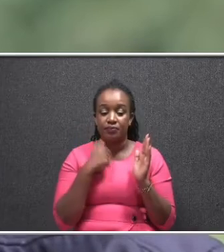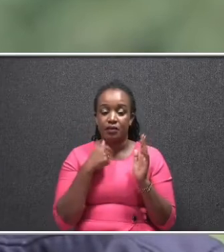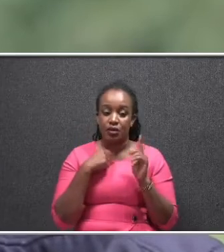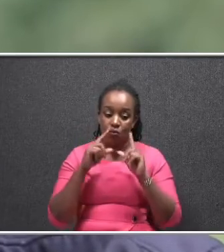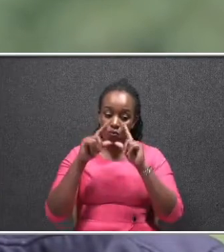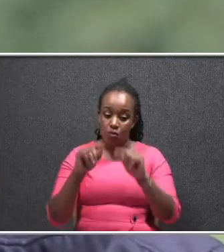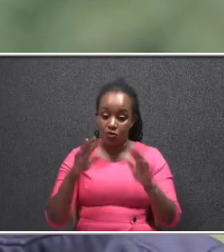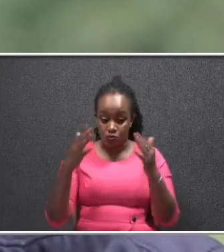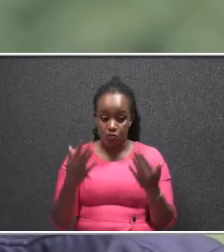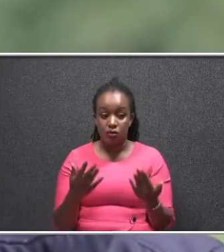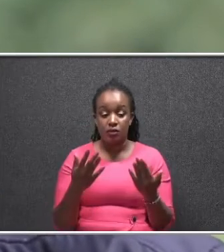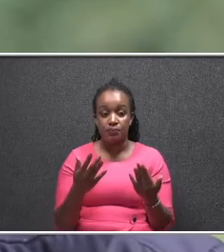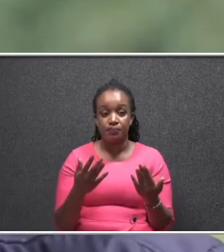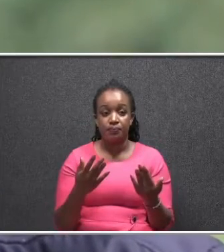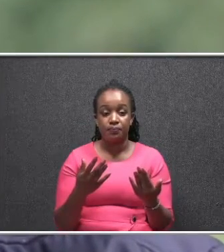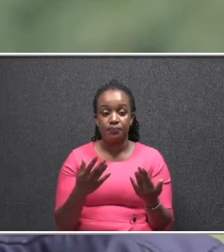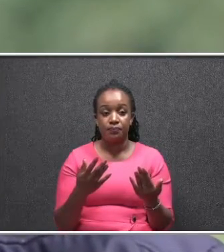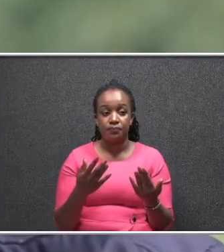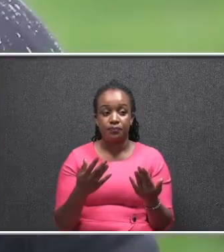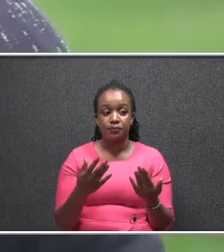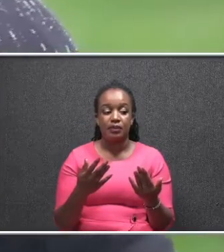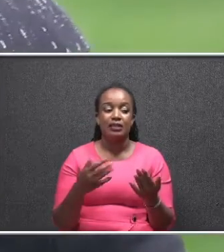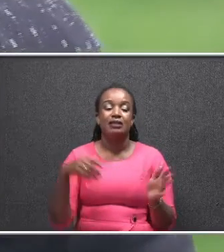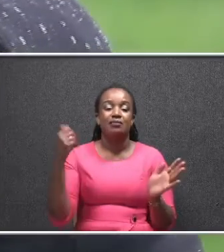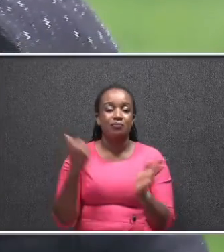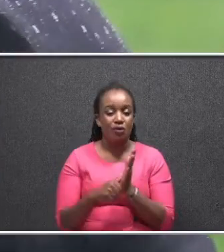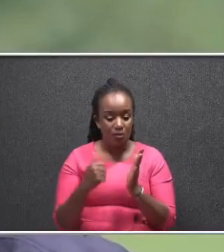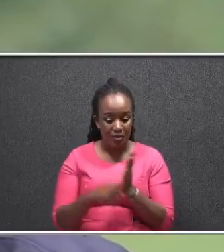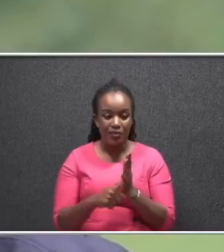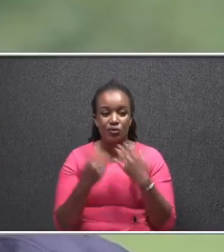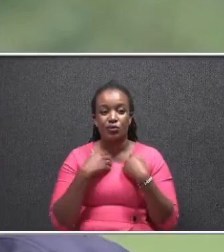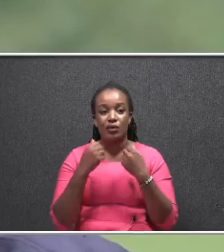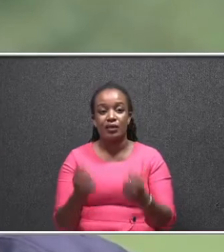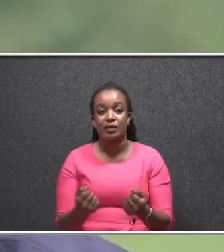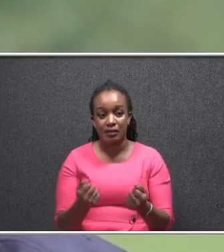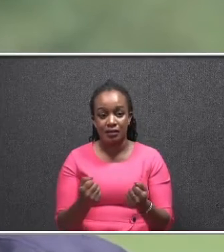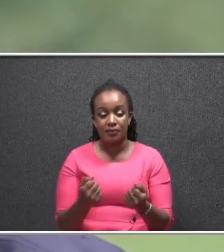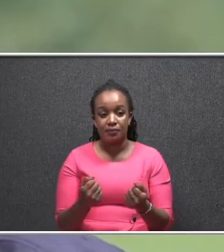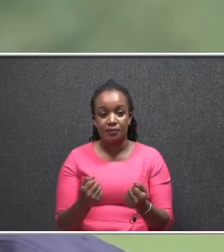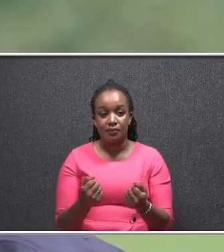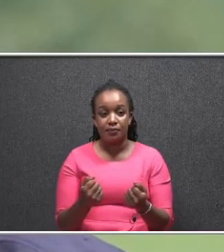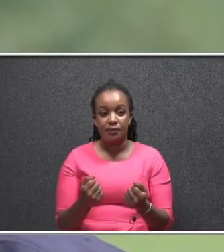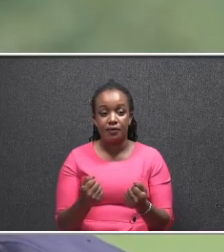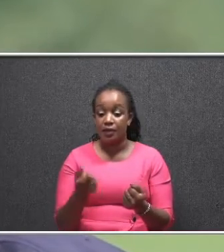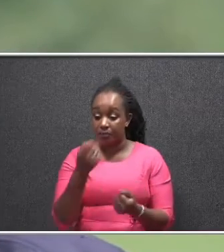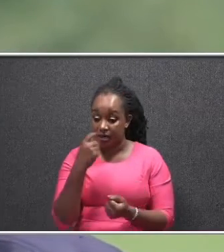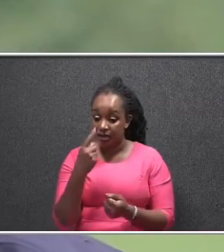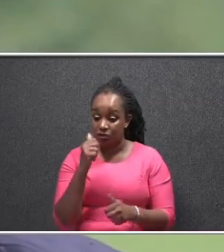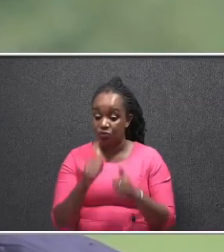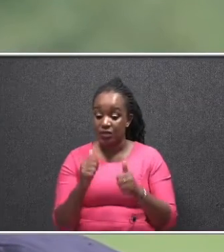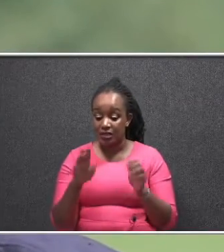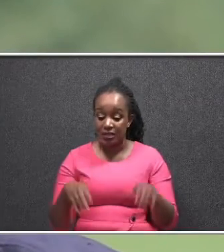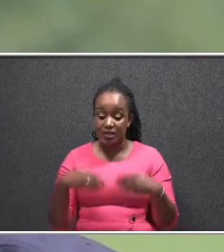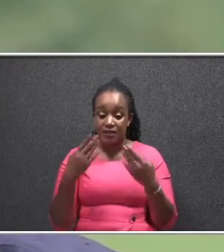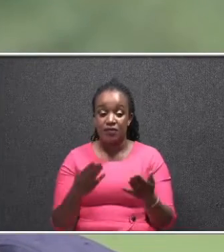for free that it is very stubborn to treat. The treatment that is administered